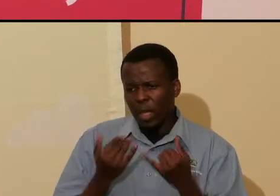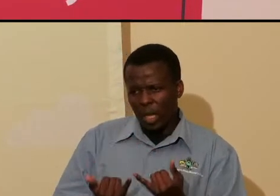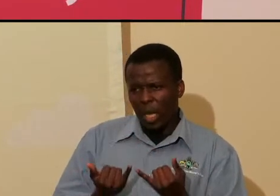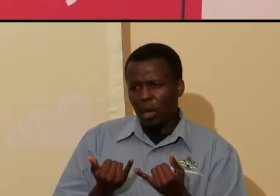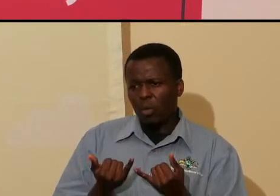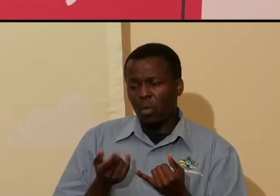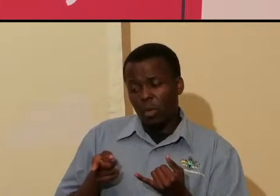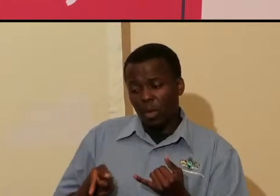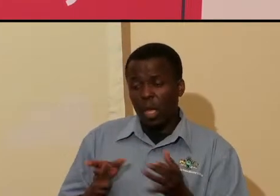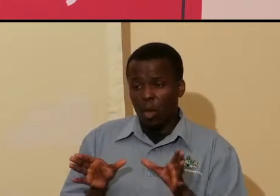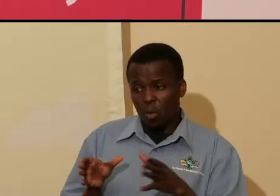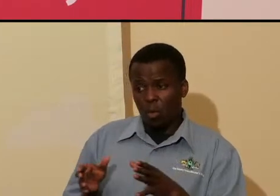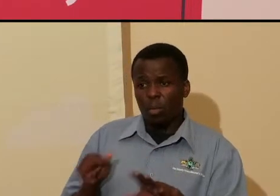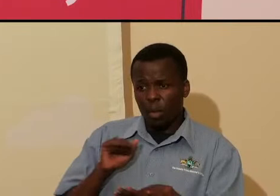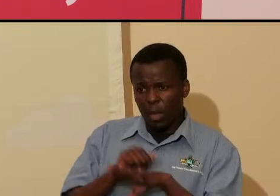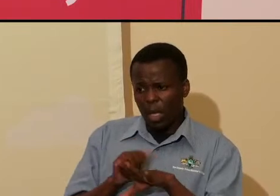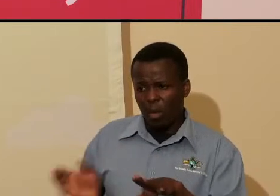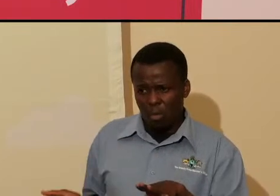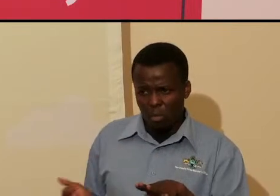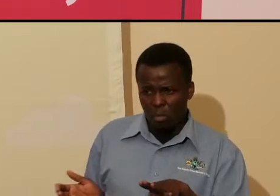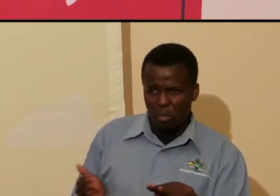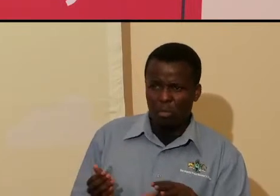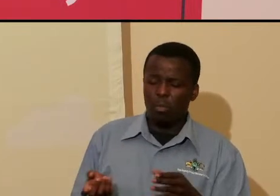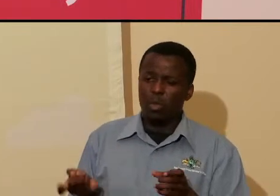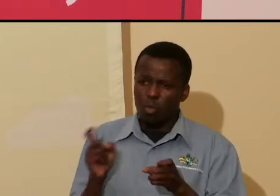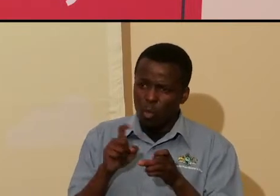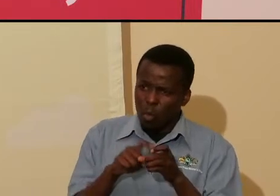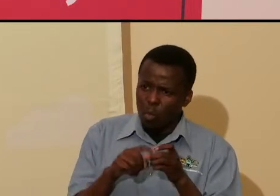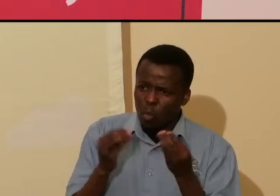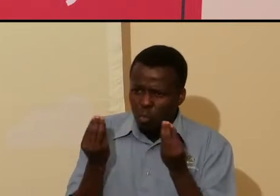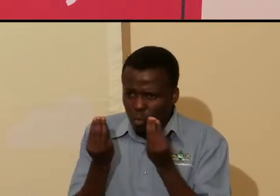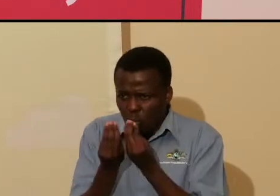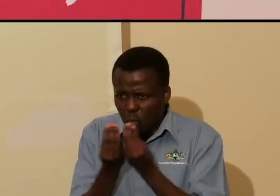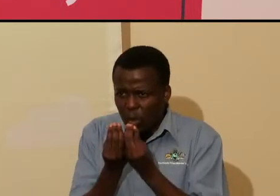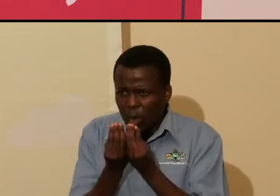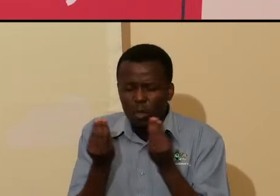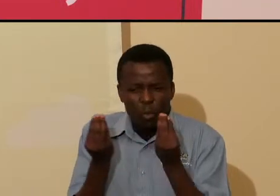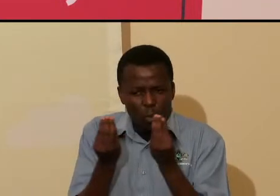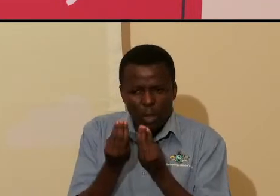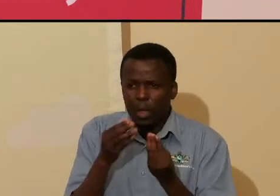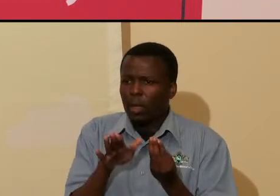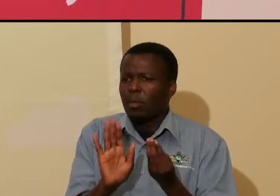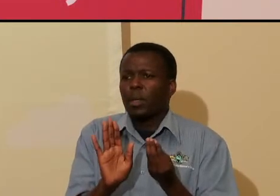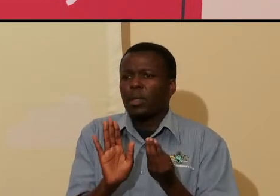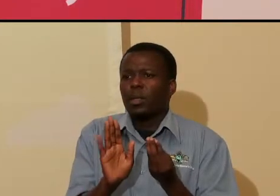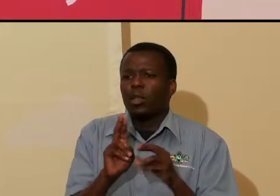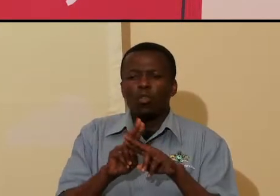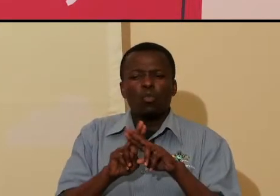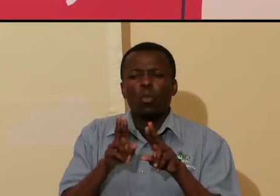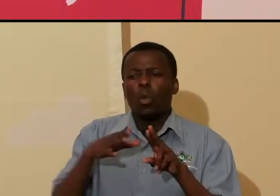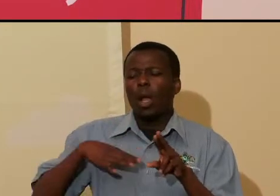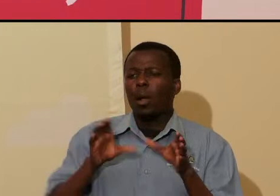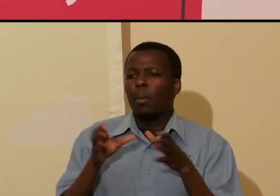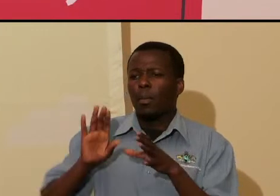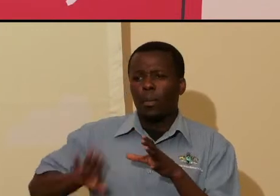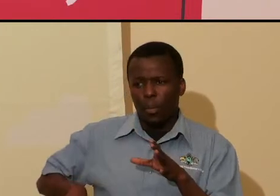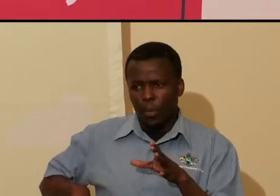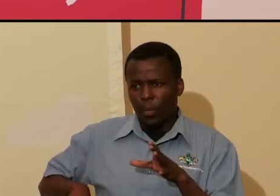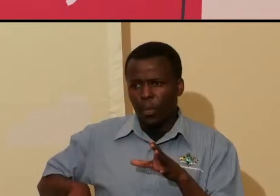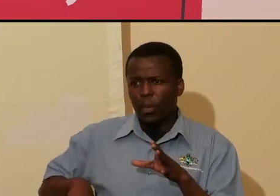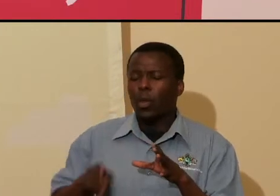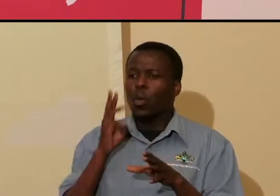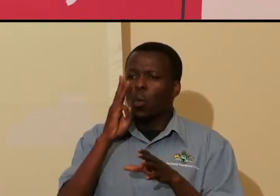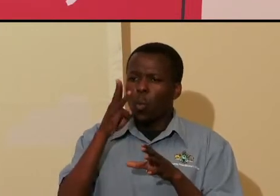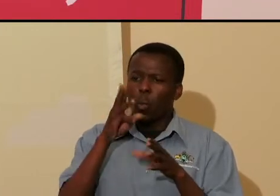So we have a hashtag, Ending AIDS Together. So this hashtag is going to be used in